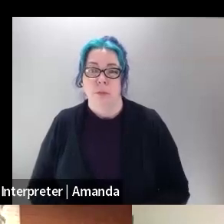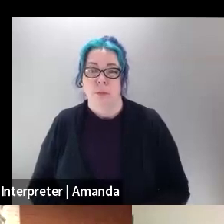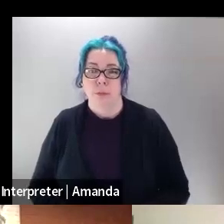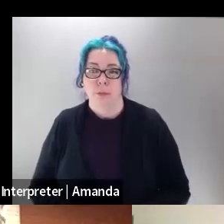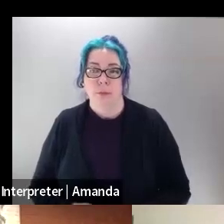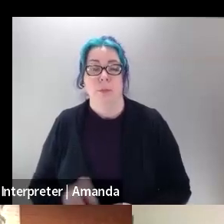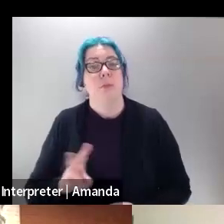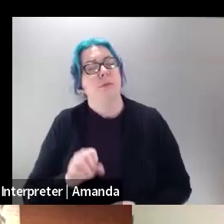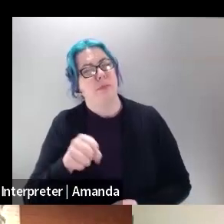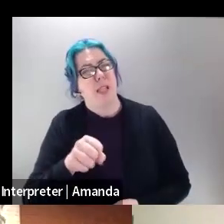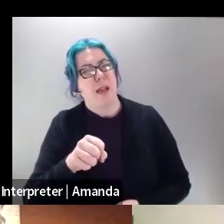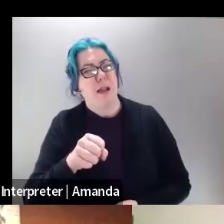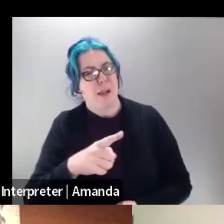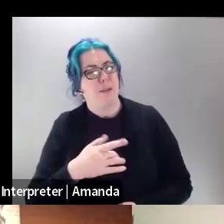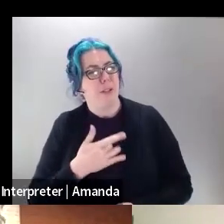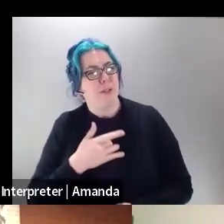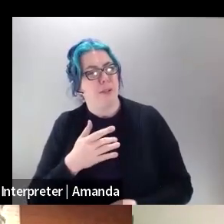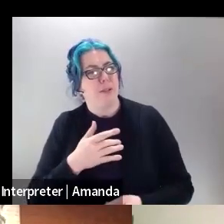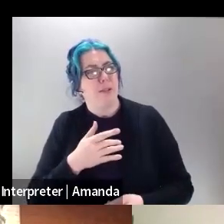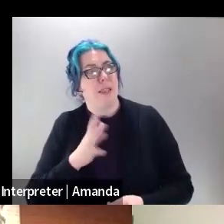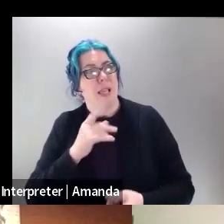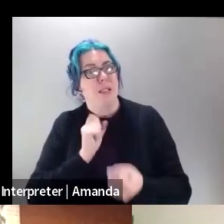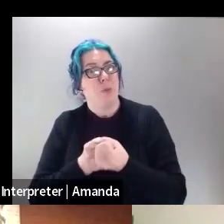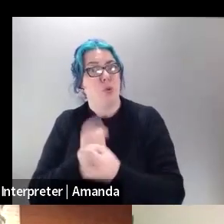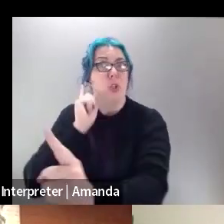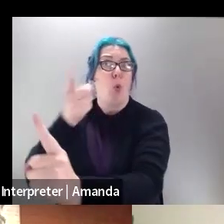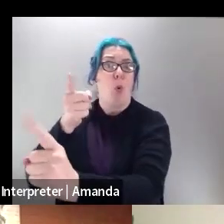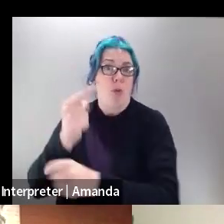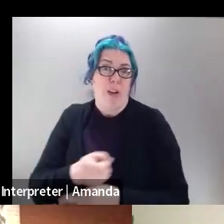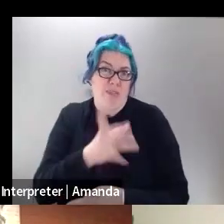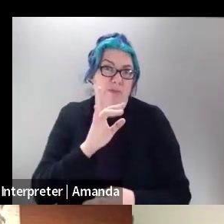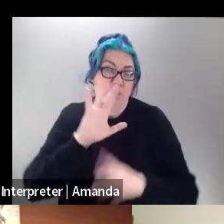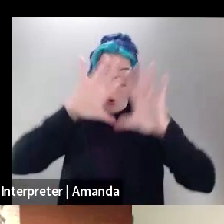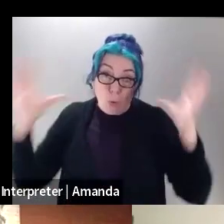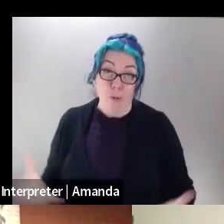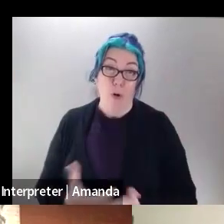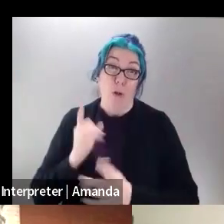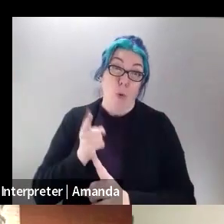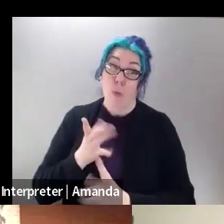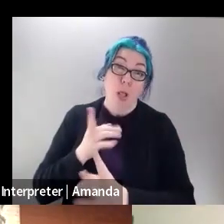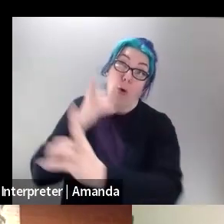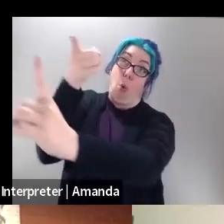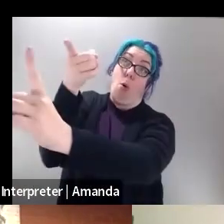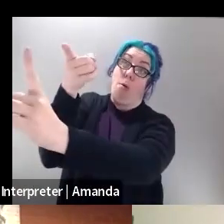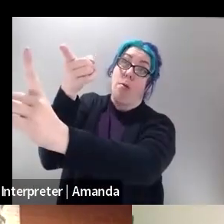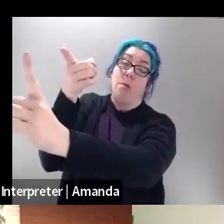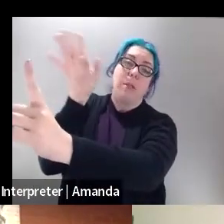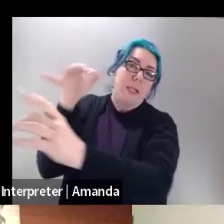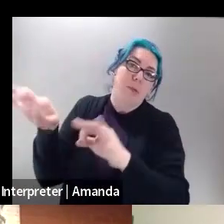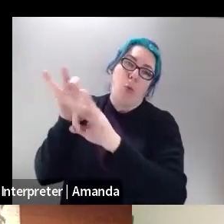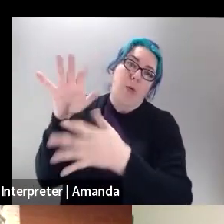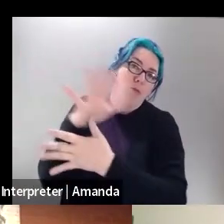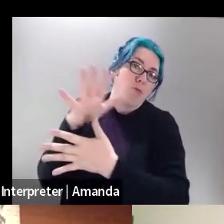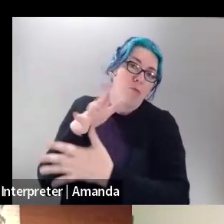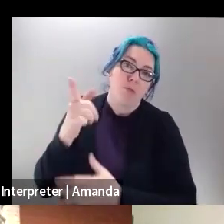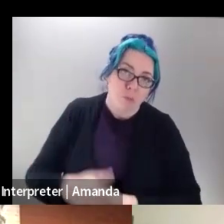always saying is the goal, right? I want to just read this follow up from the person who brought the question forward.